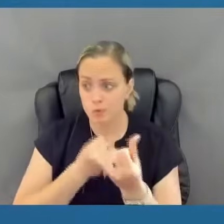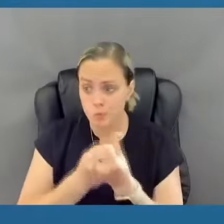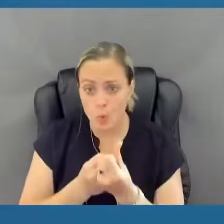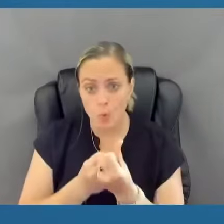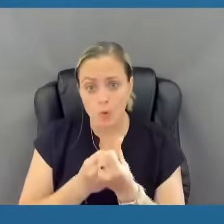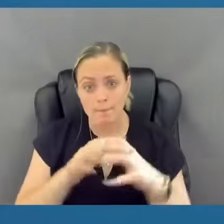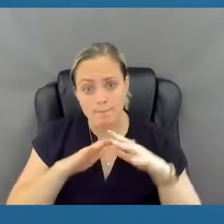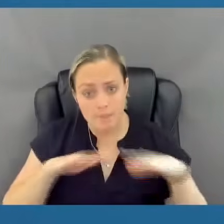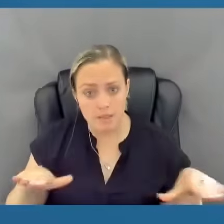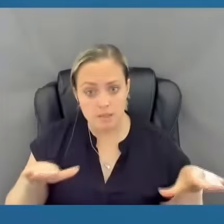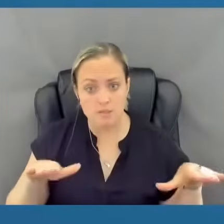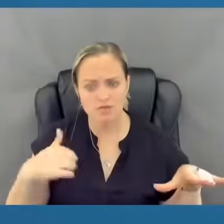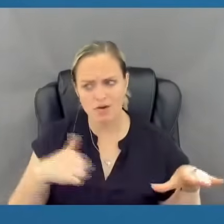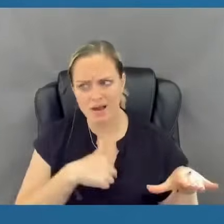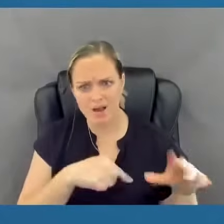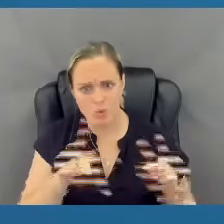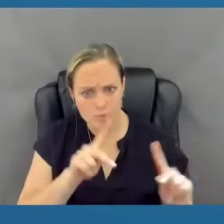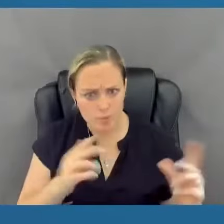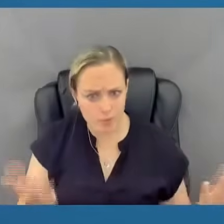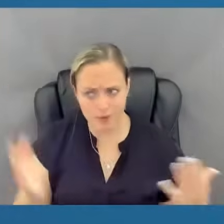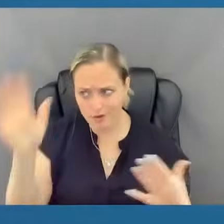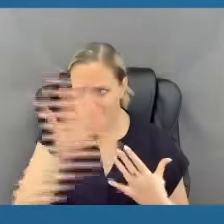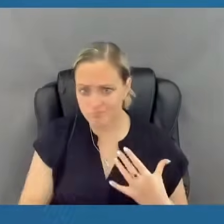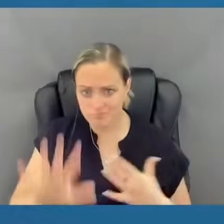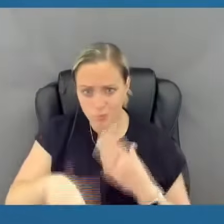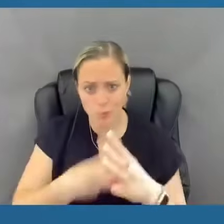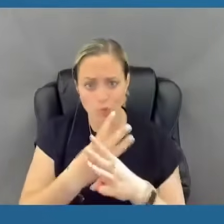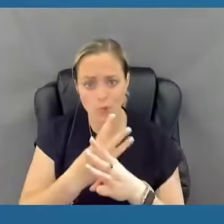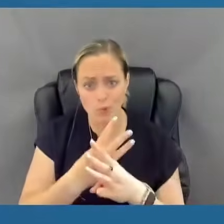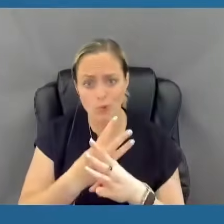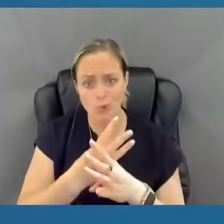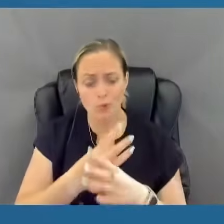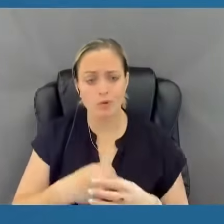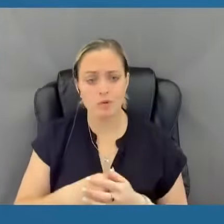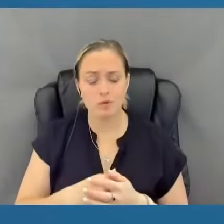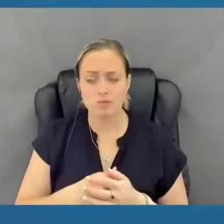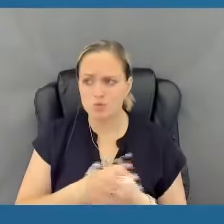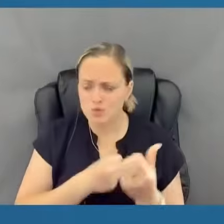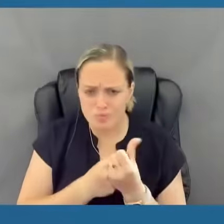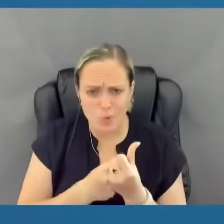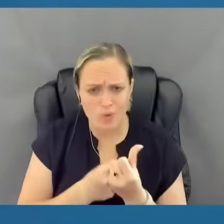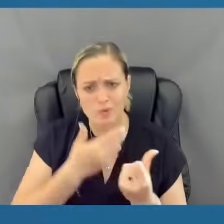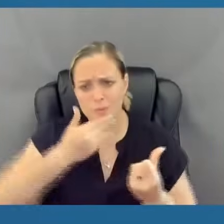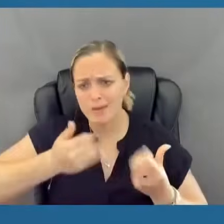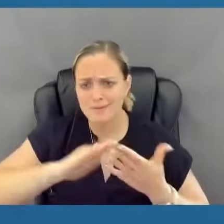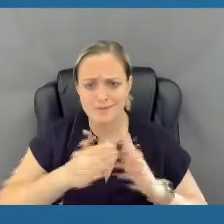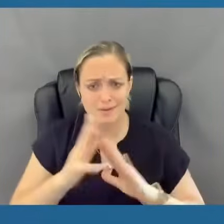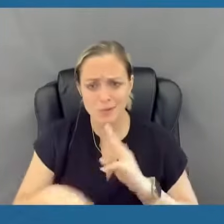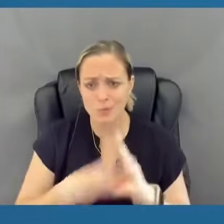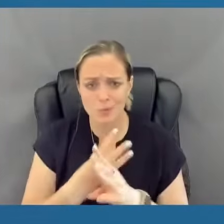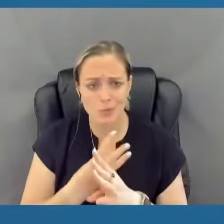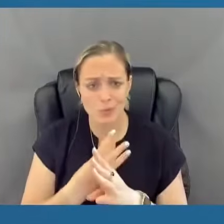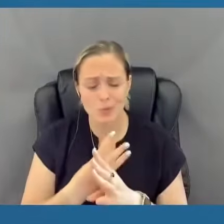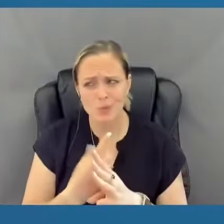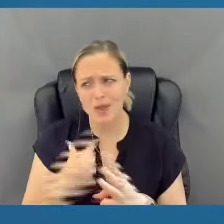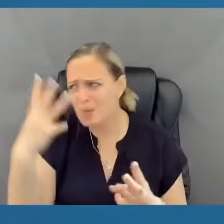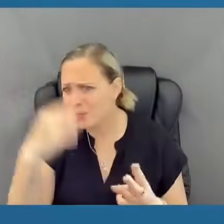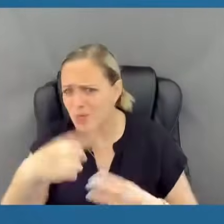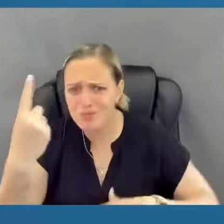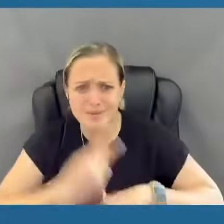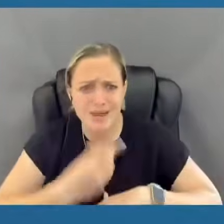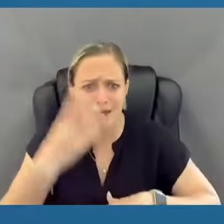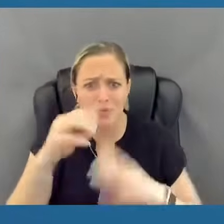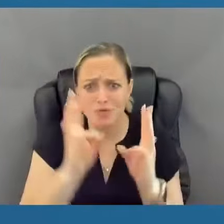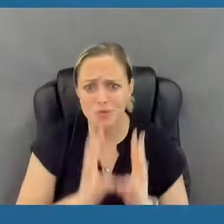peace for our people here and around the world, to support the greatest city in the world. Also, what a beautiful day, beautiful